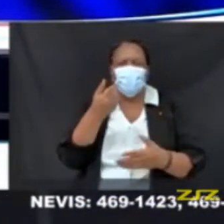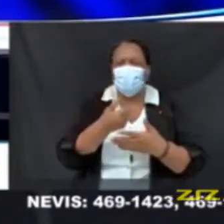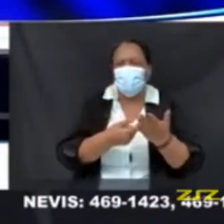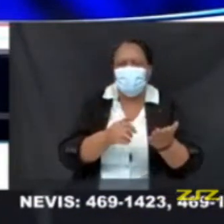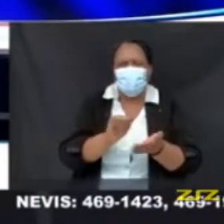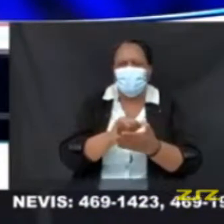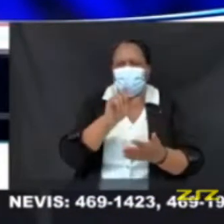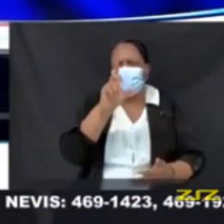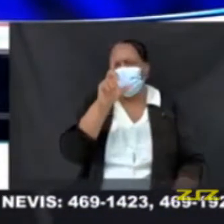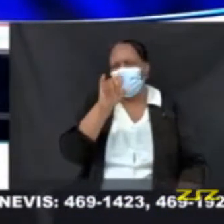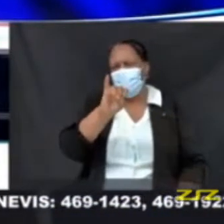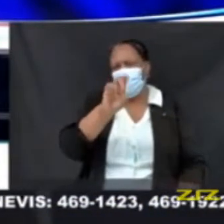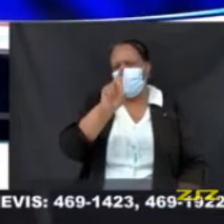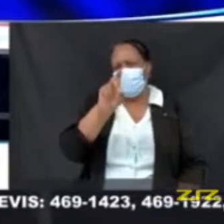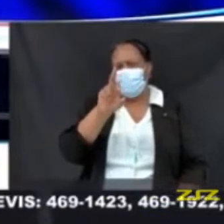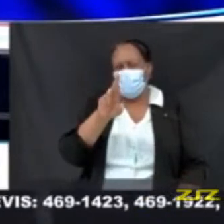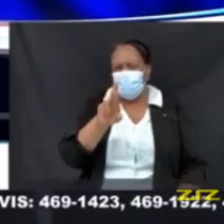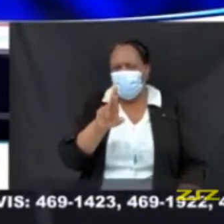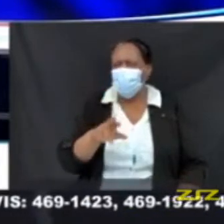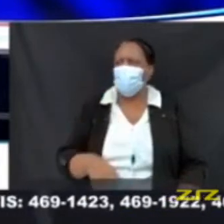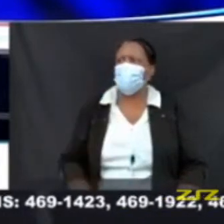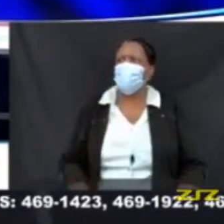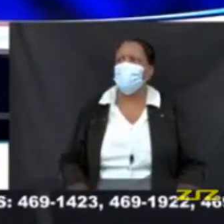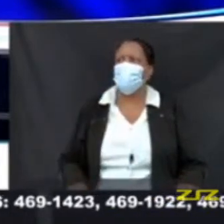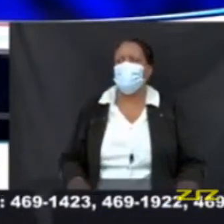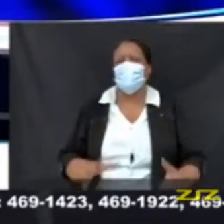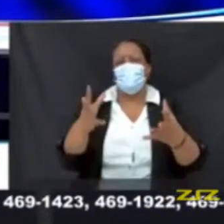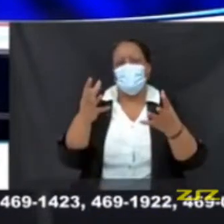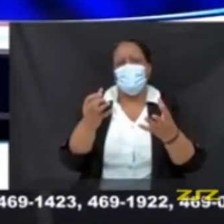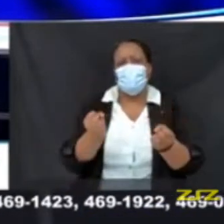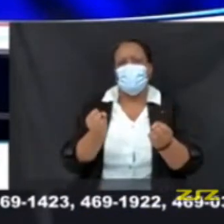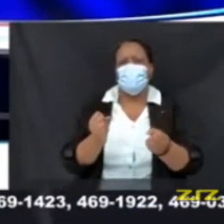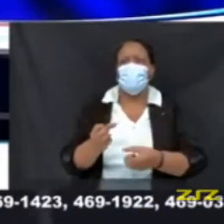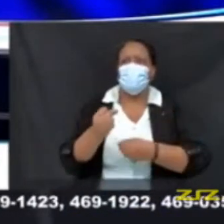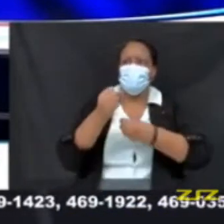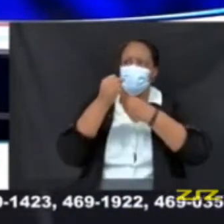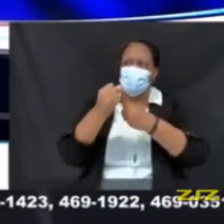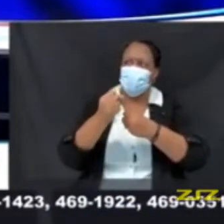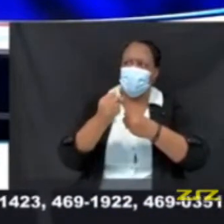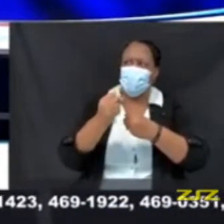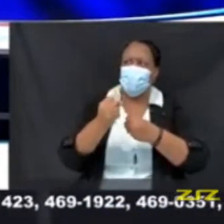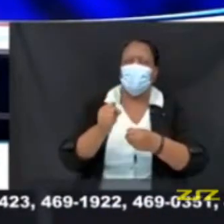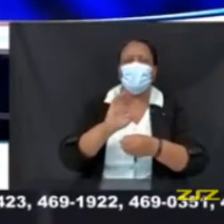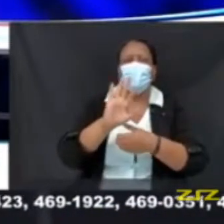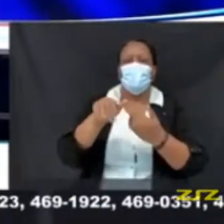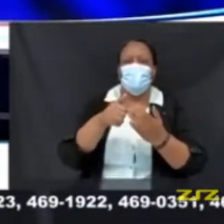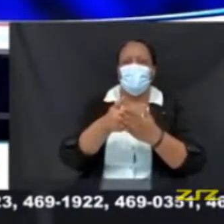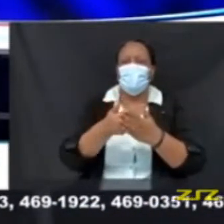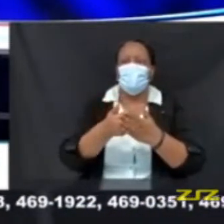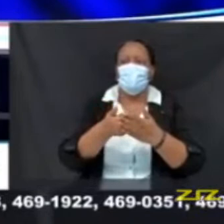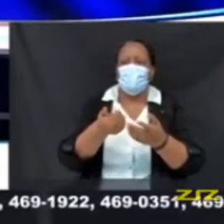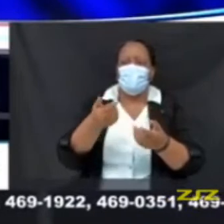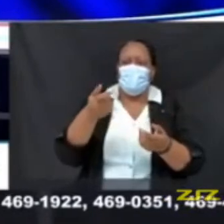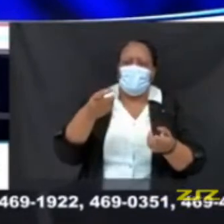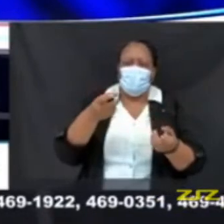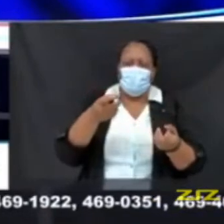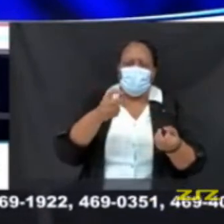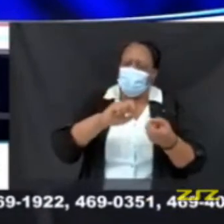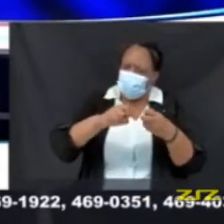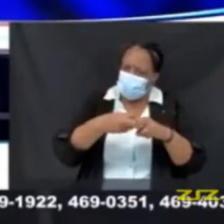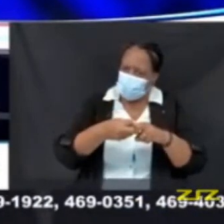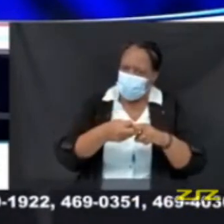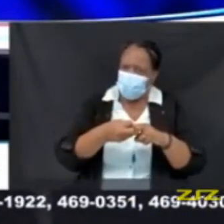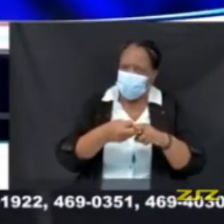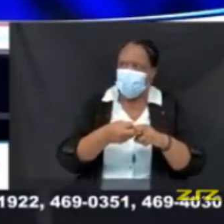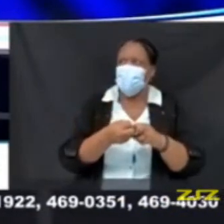disaster reduction for resilience. 3, strengthening disaster risk governance in order to manage the said risk And